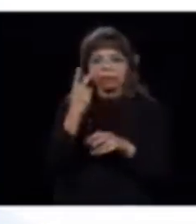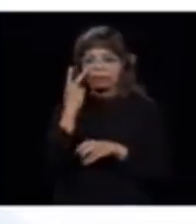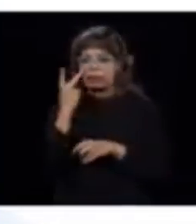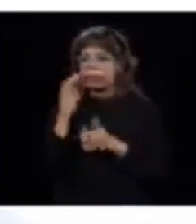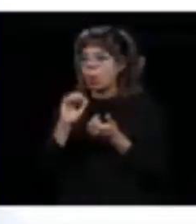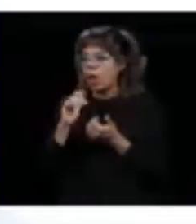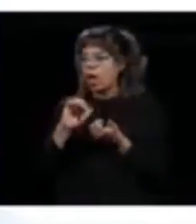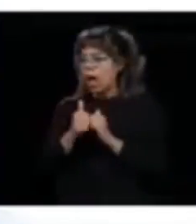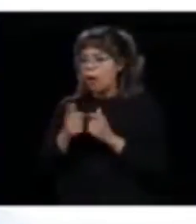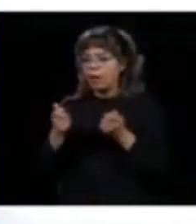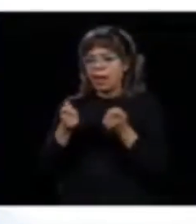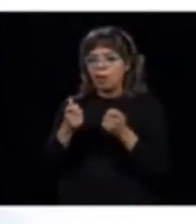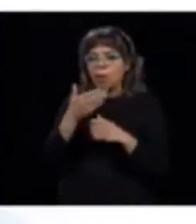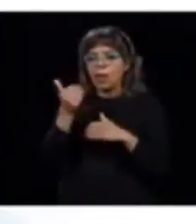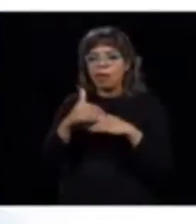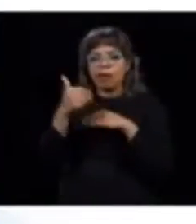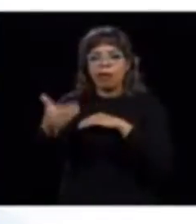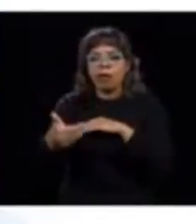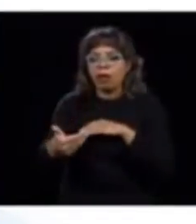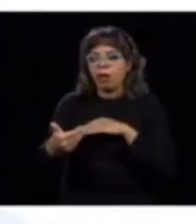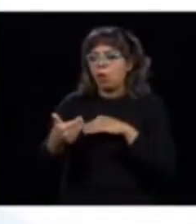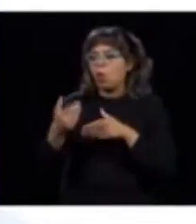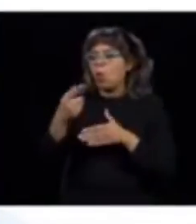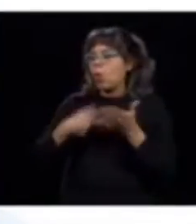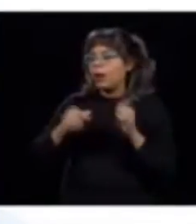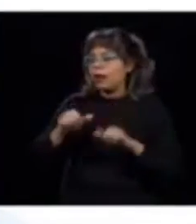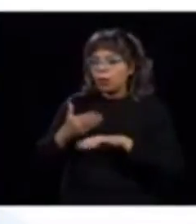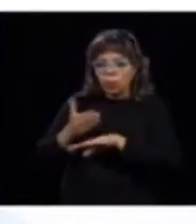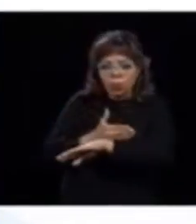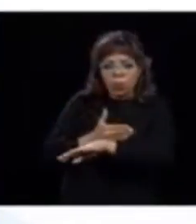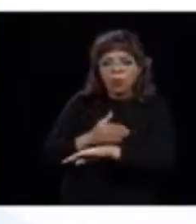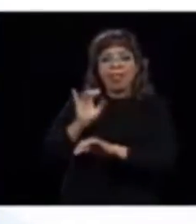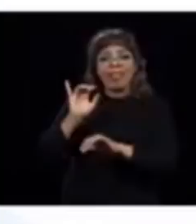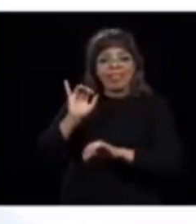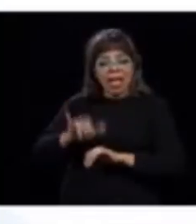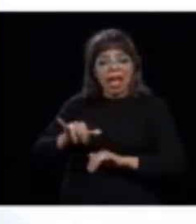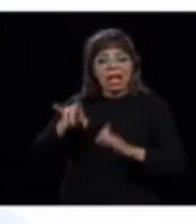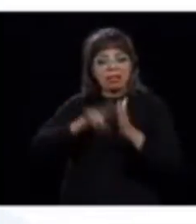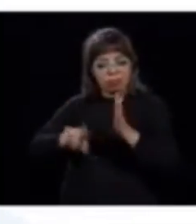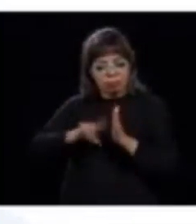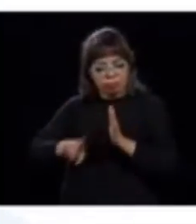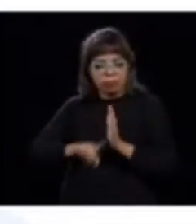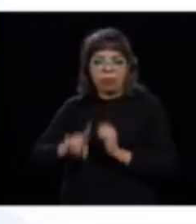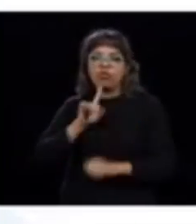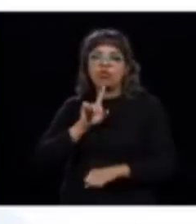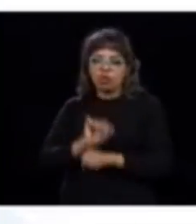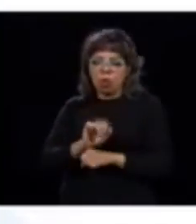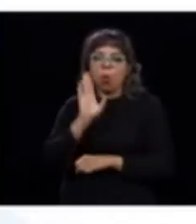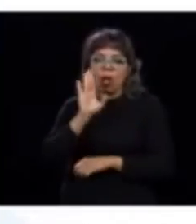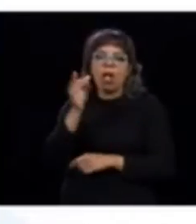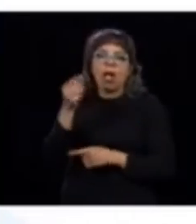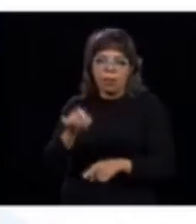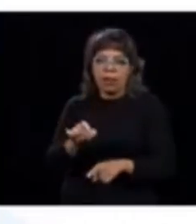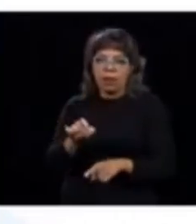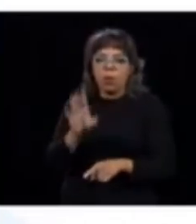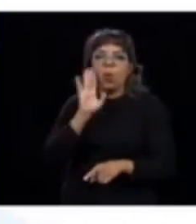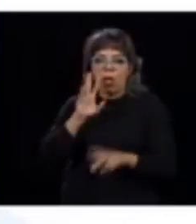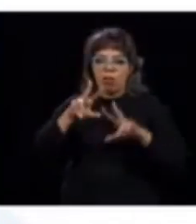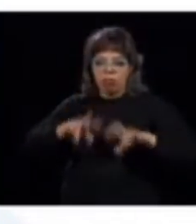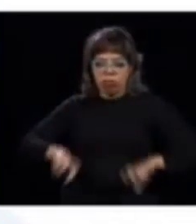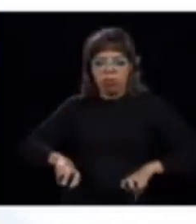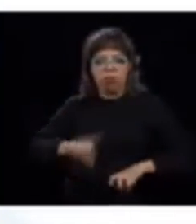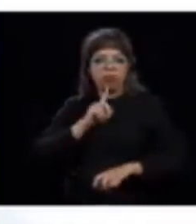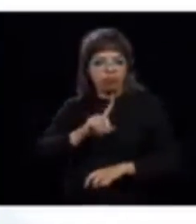for the provincial, it's always something to look at. So I think those analyses are going to be, I'm sure, done and looked